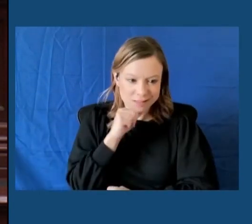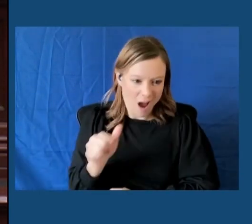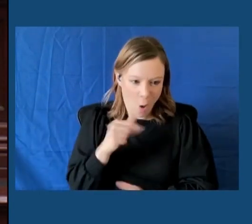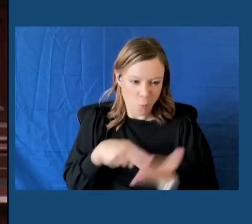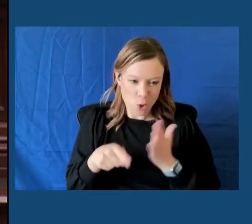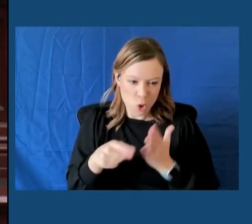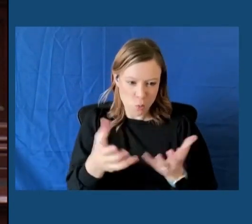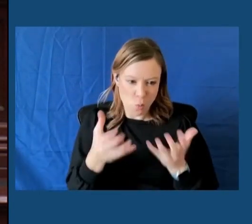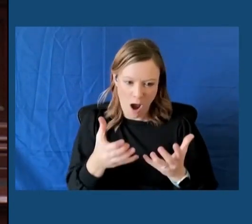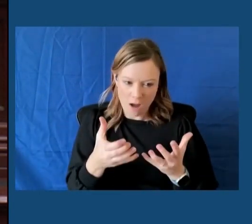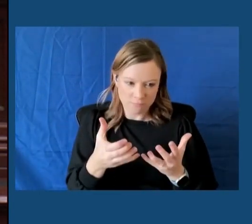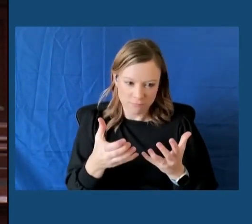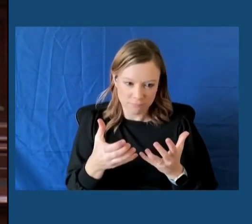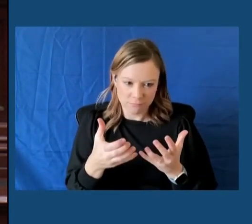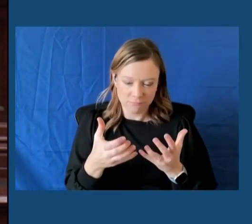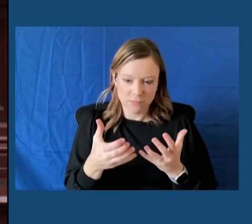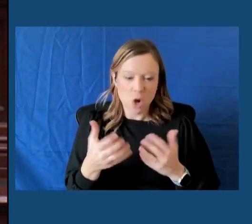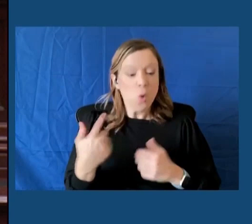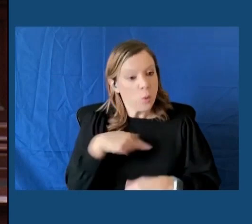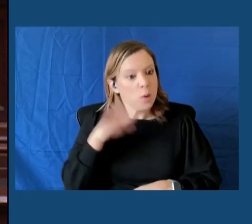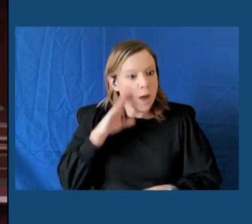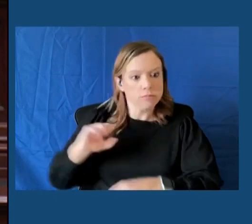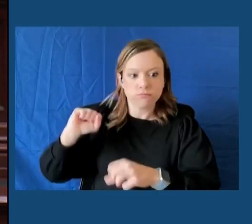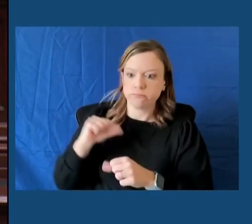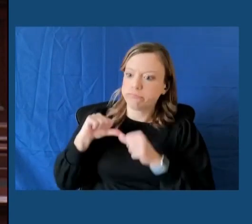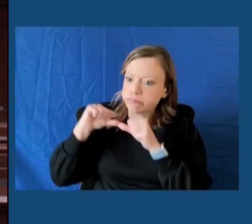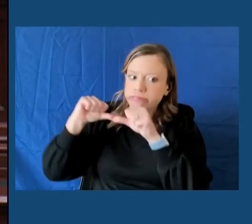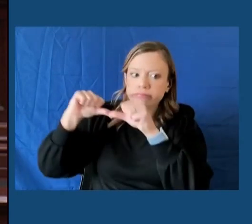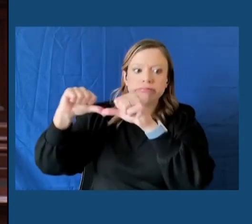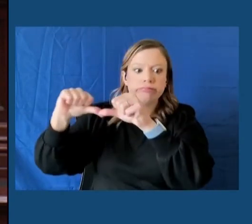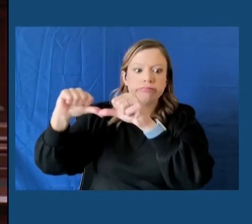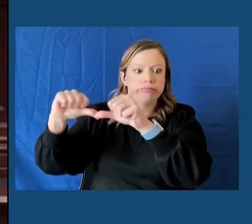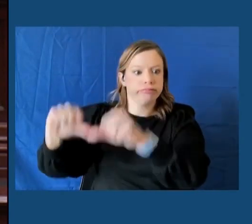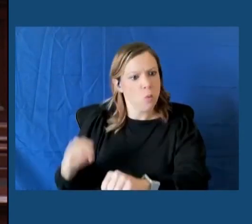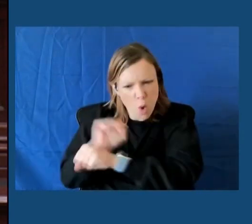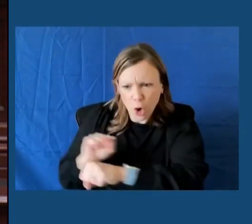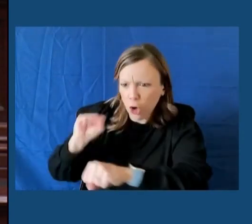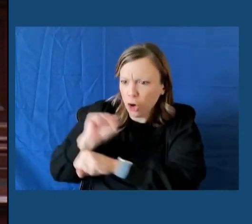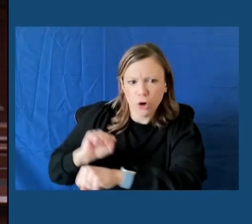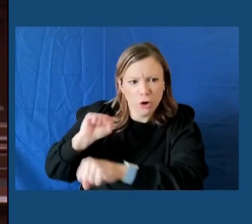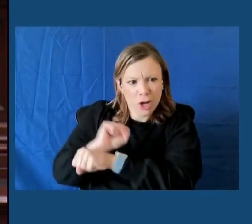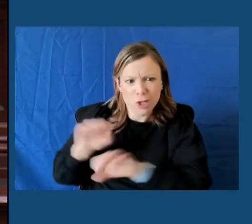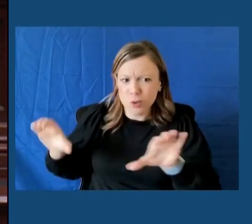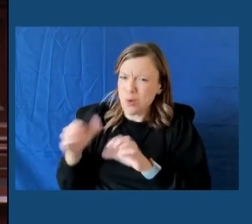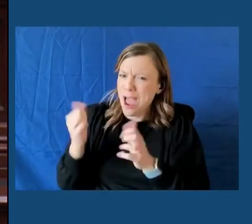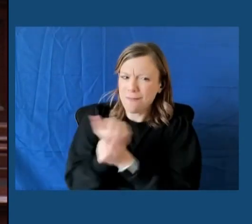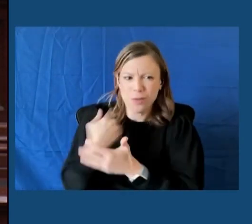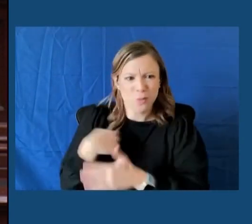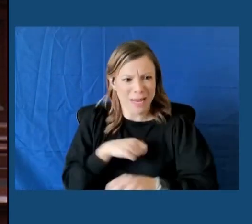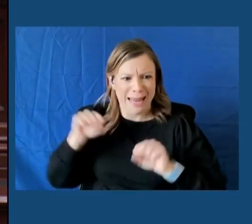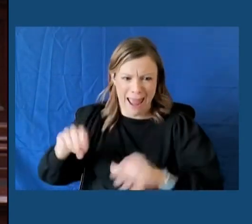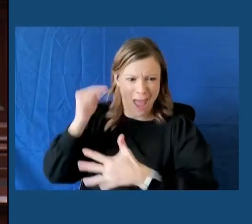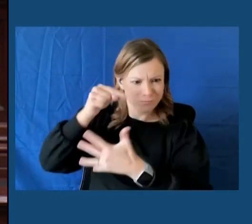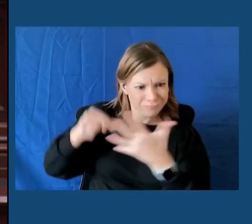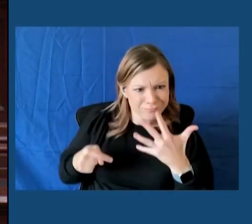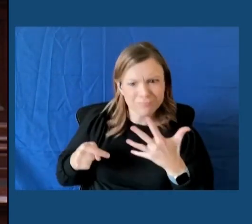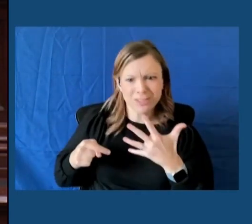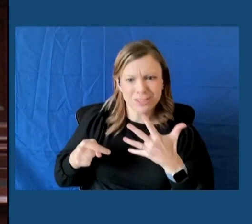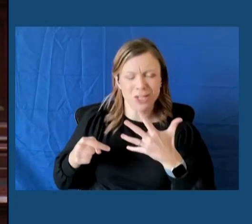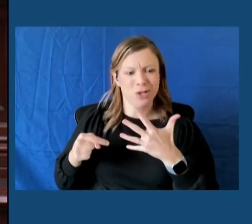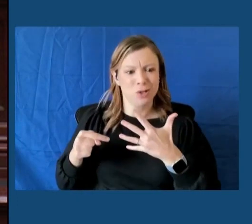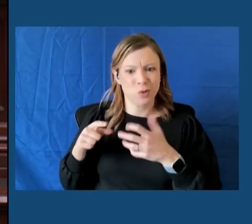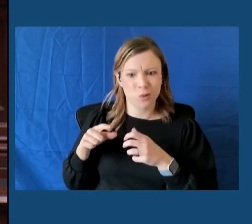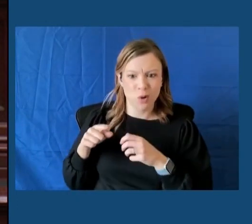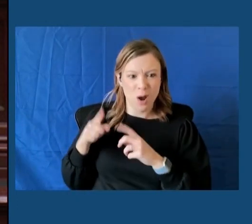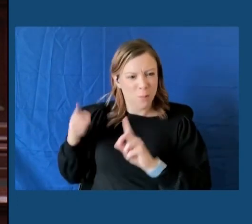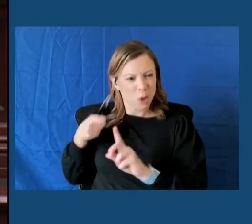Now, we will continue to fight the right fights on their behalf and relentlessly pursue common sense ideas